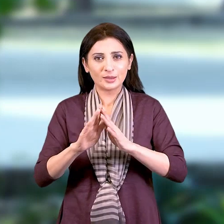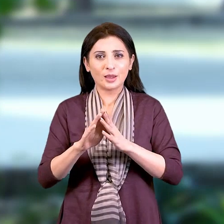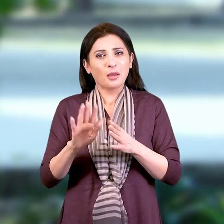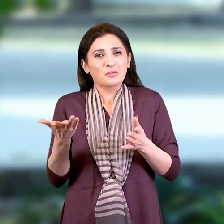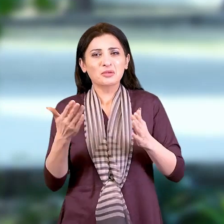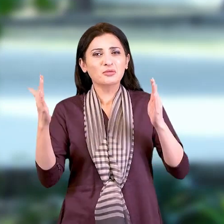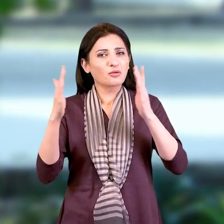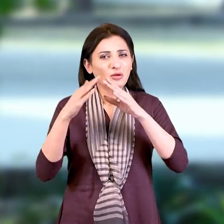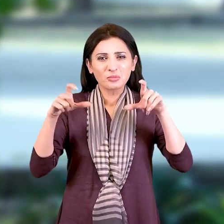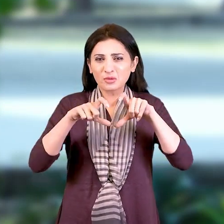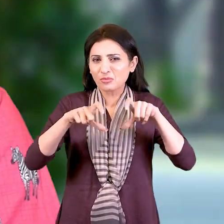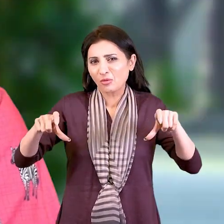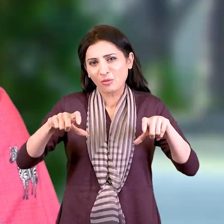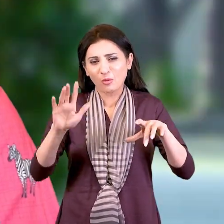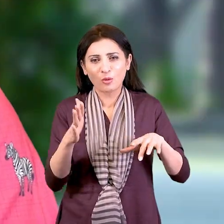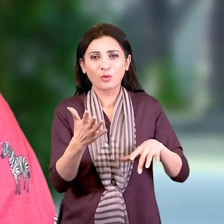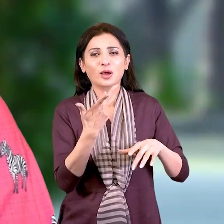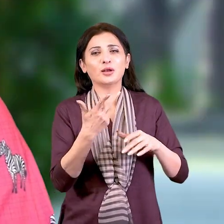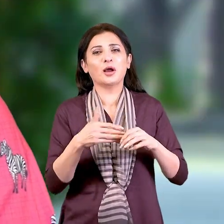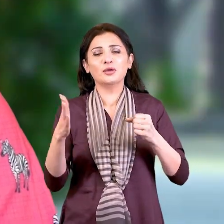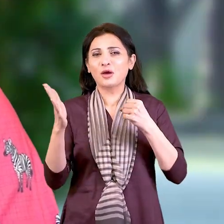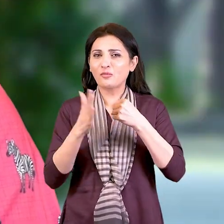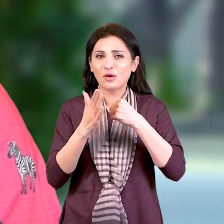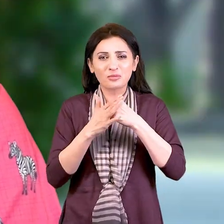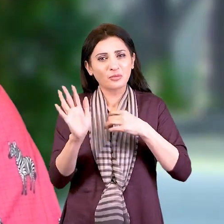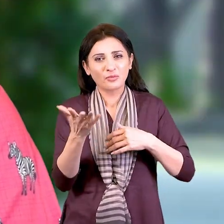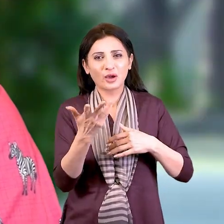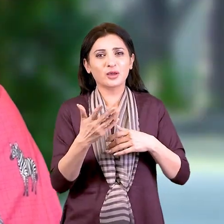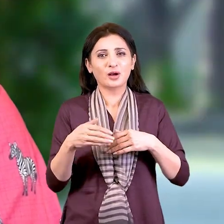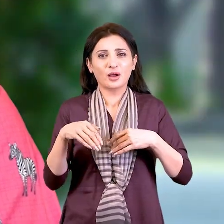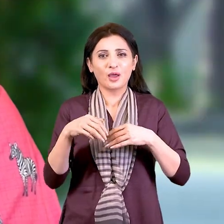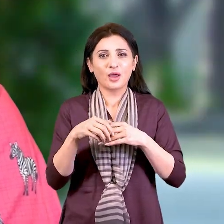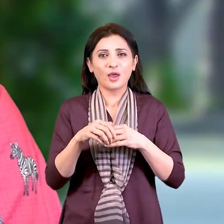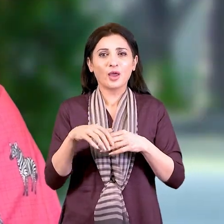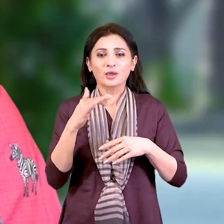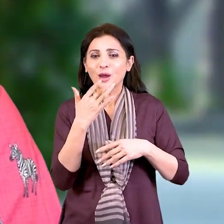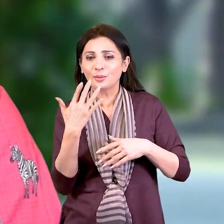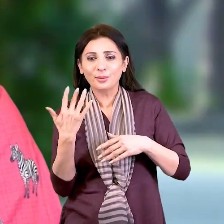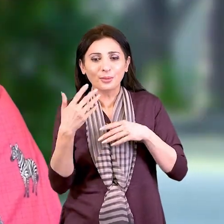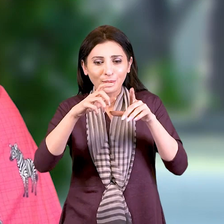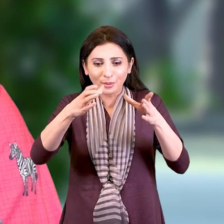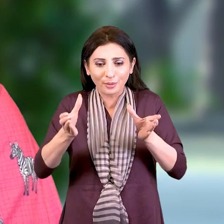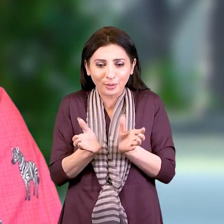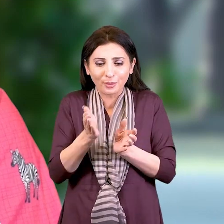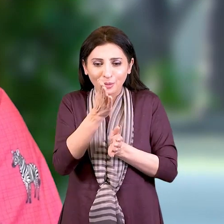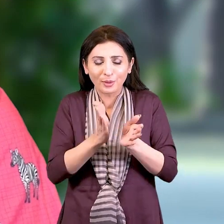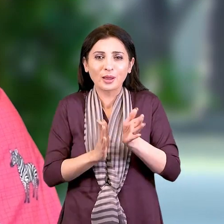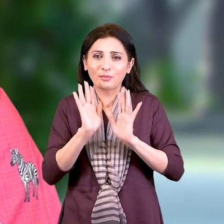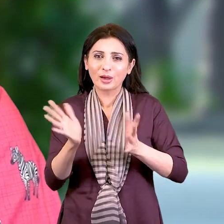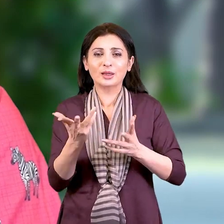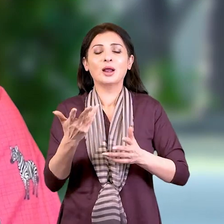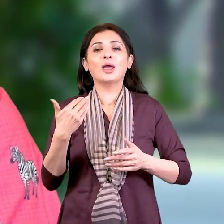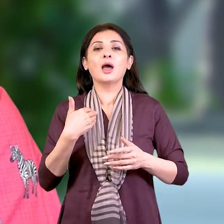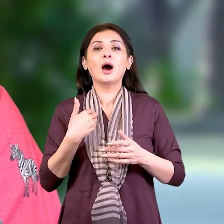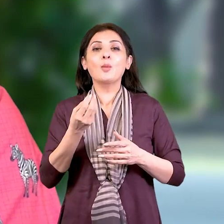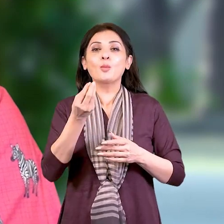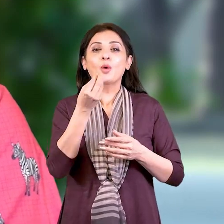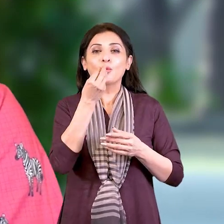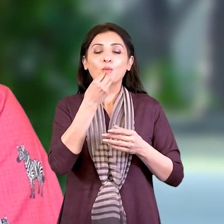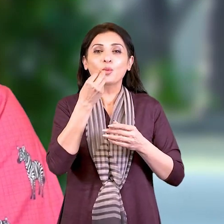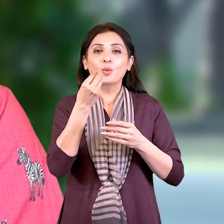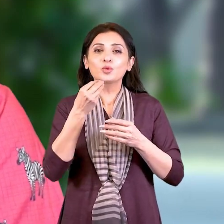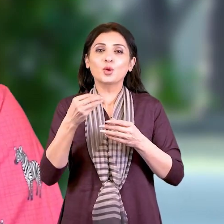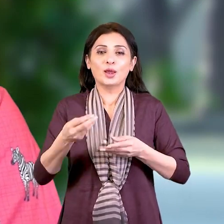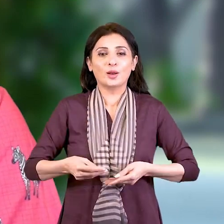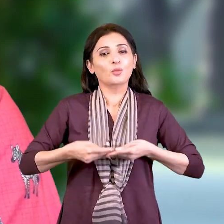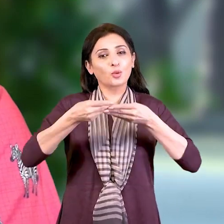having a get-together, a wedding function, a birthday, any kind of get-together where you're getting people together, we take care of the food by sending you